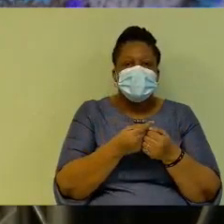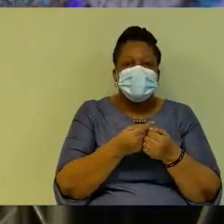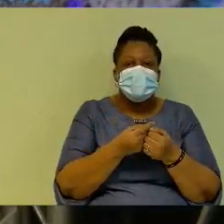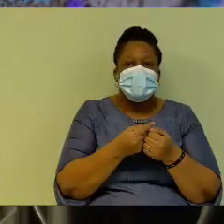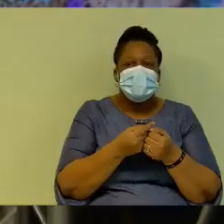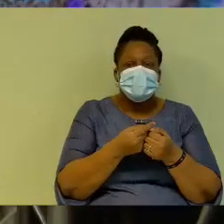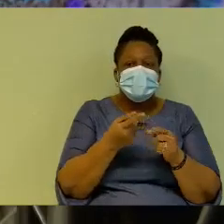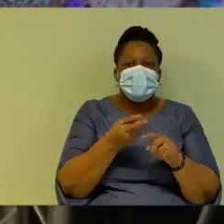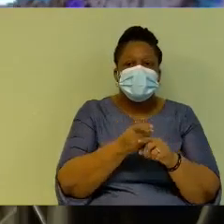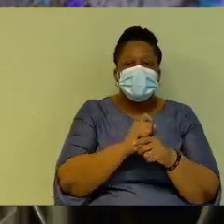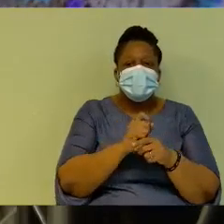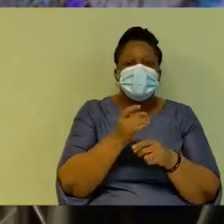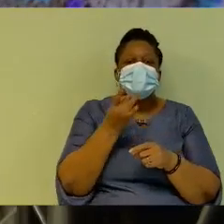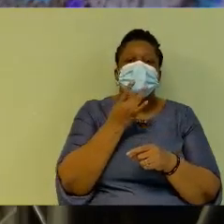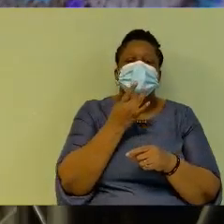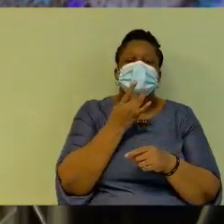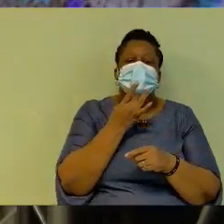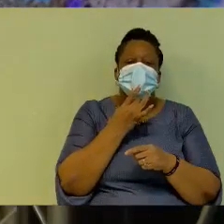from Skellig.